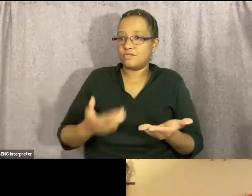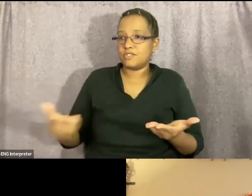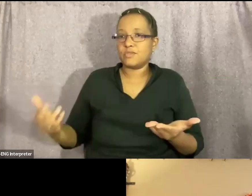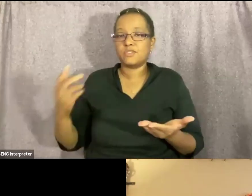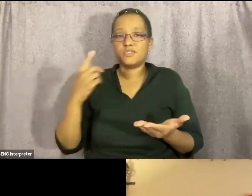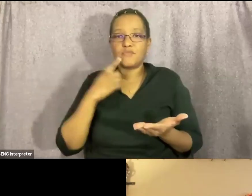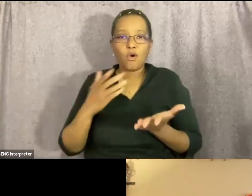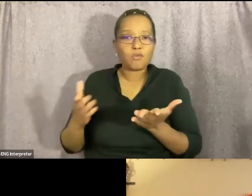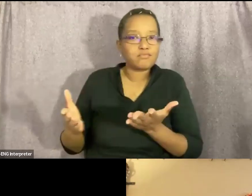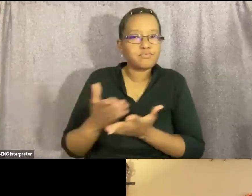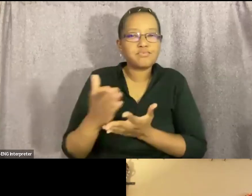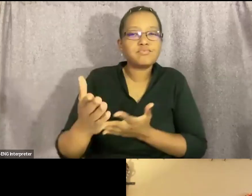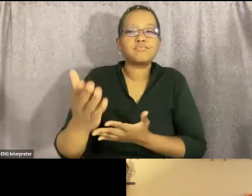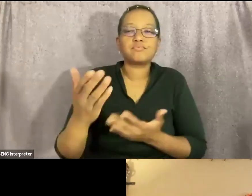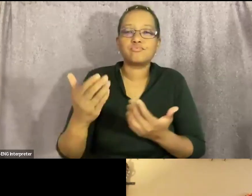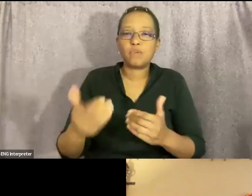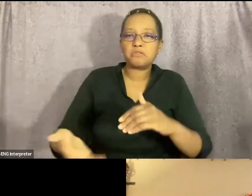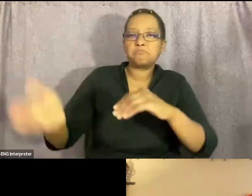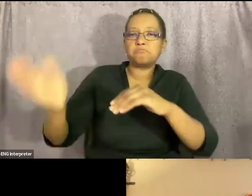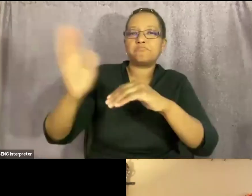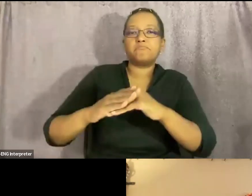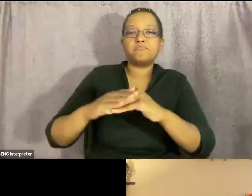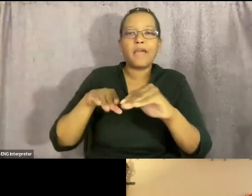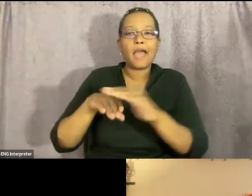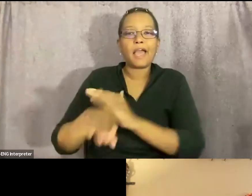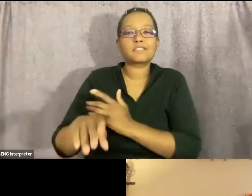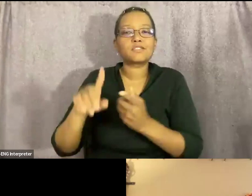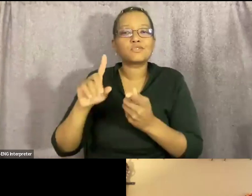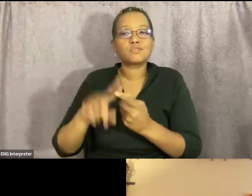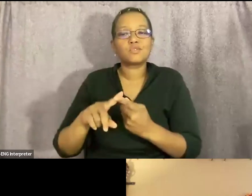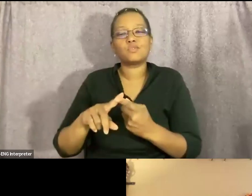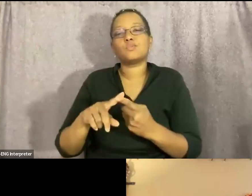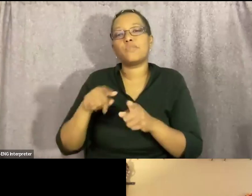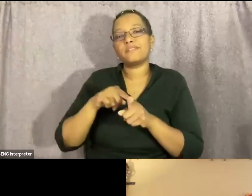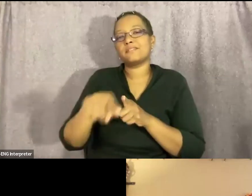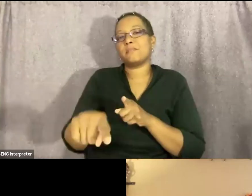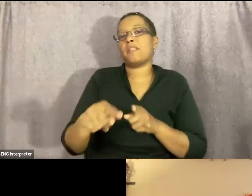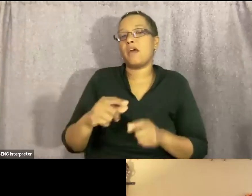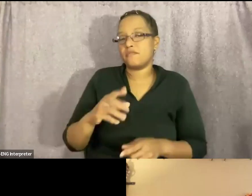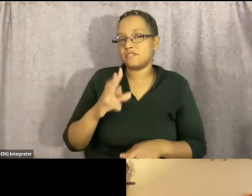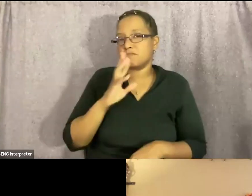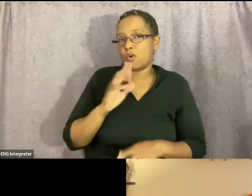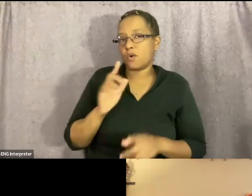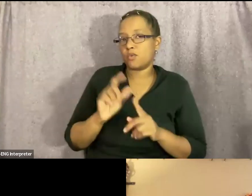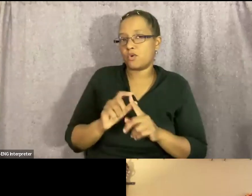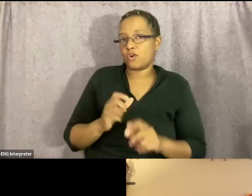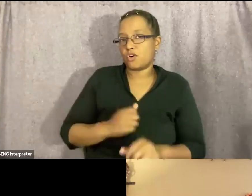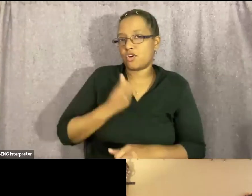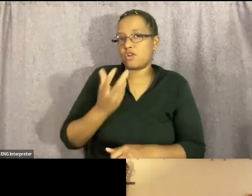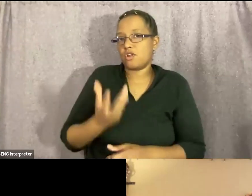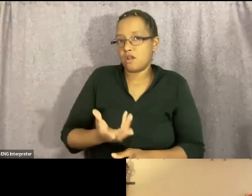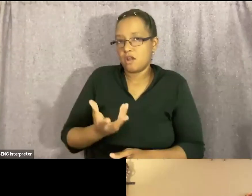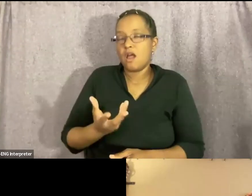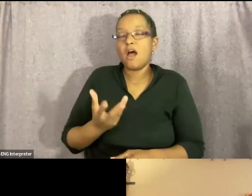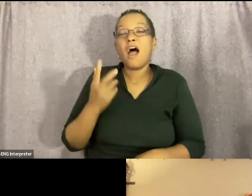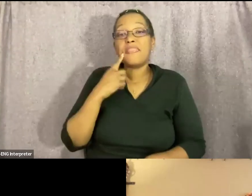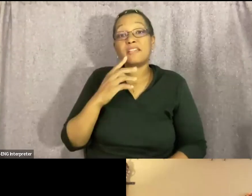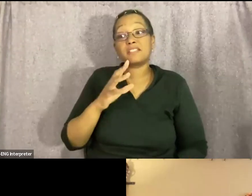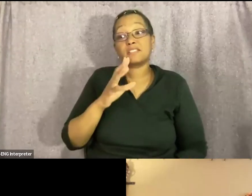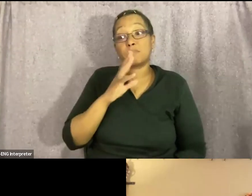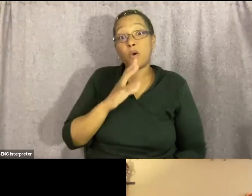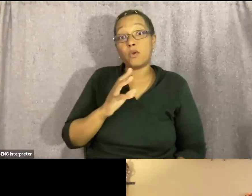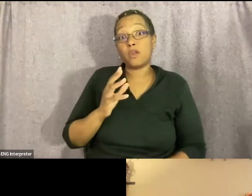story or something that's more politically motivated, like you can do it. Like we want to hear your stories. So